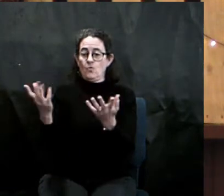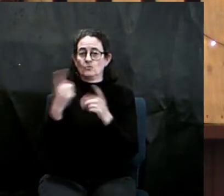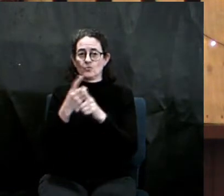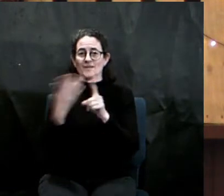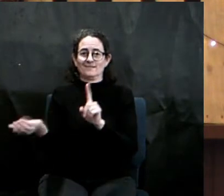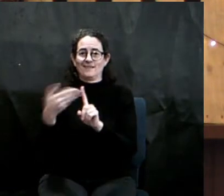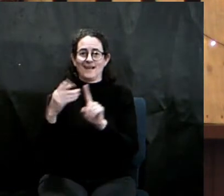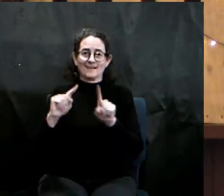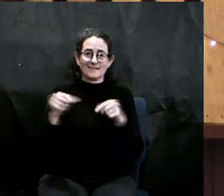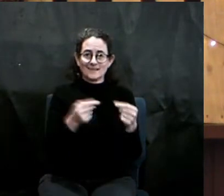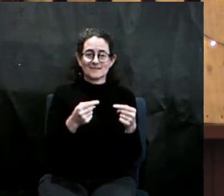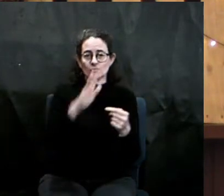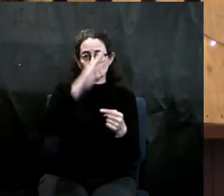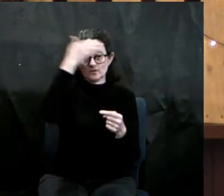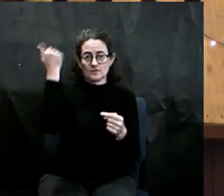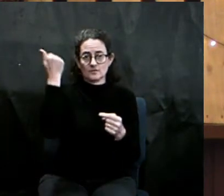sect."